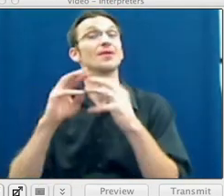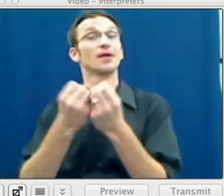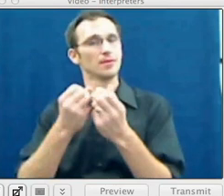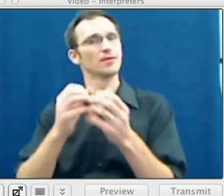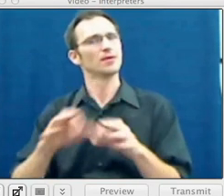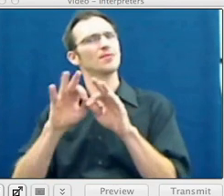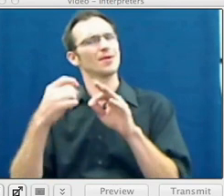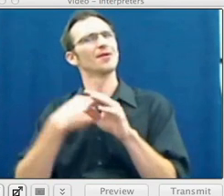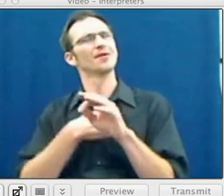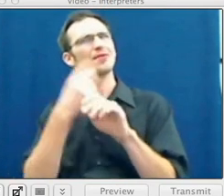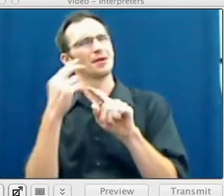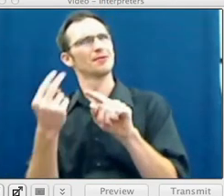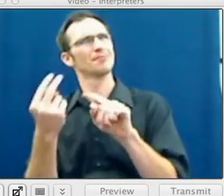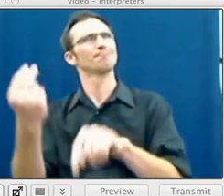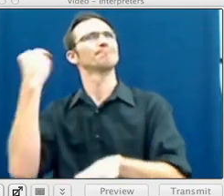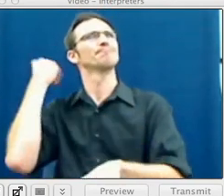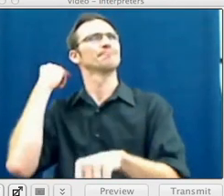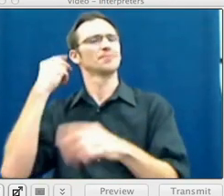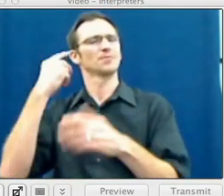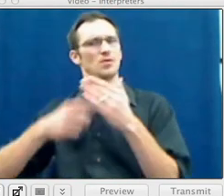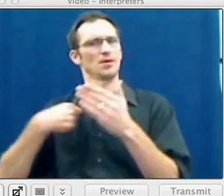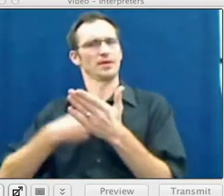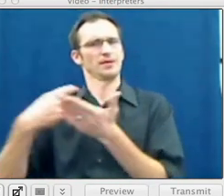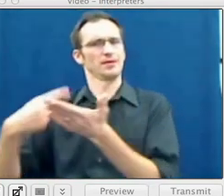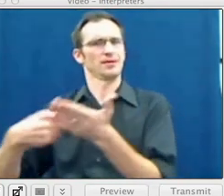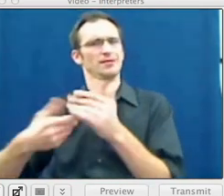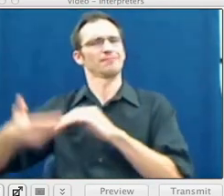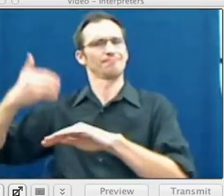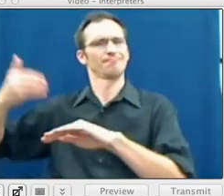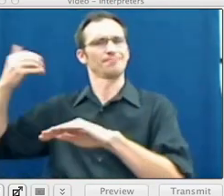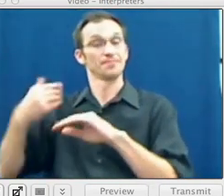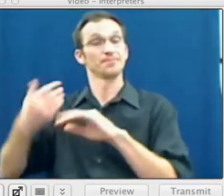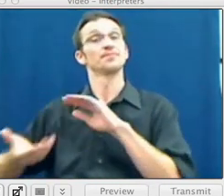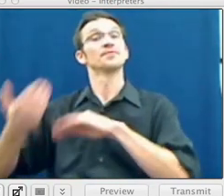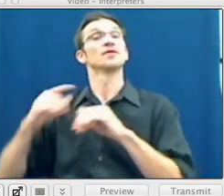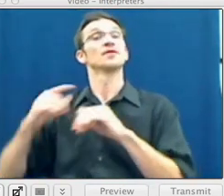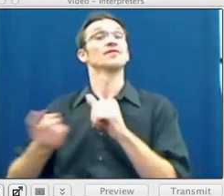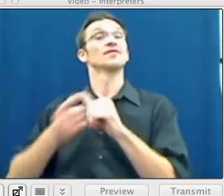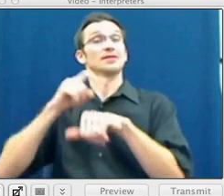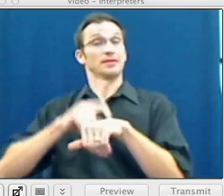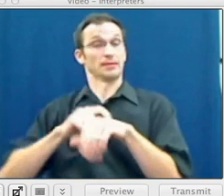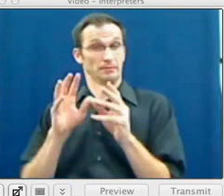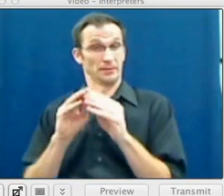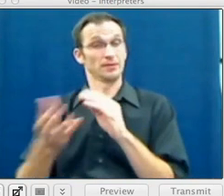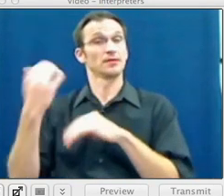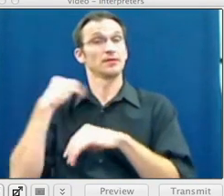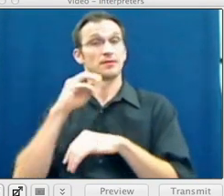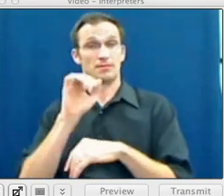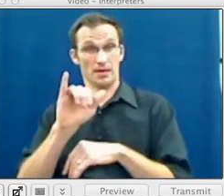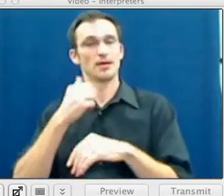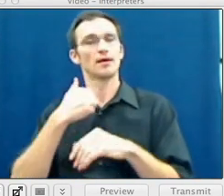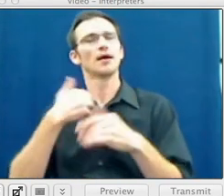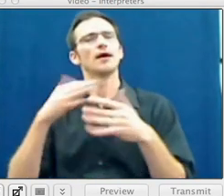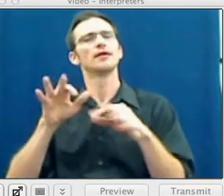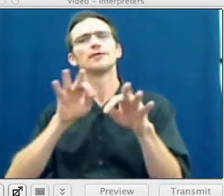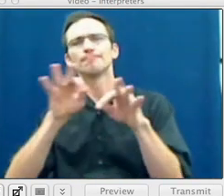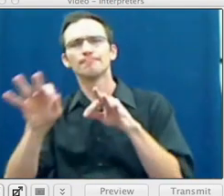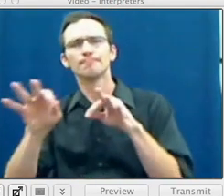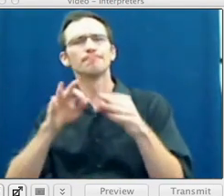been. In the first presentation back in May, I did an overview of all that